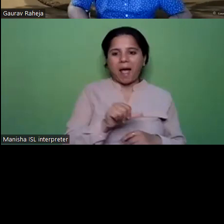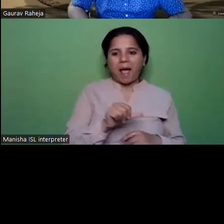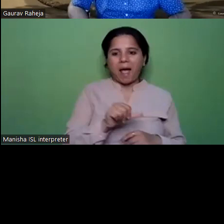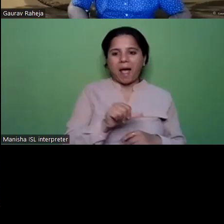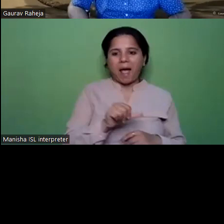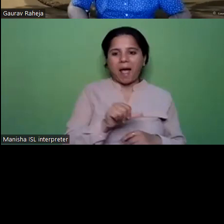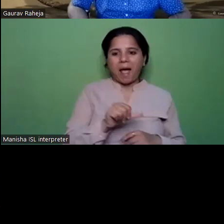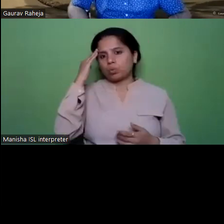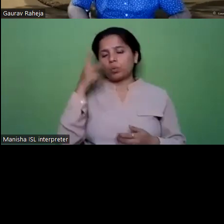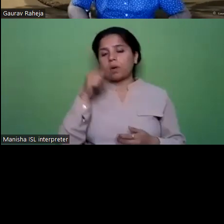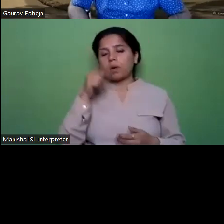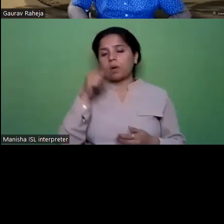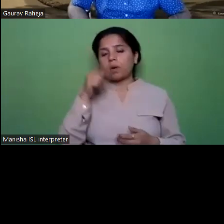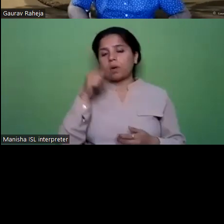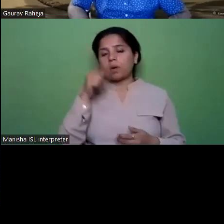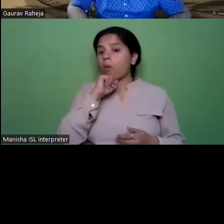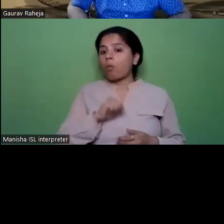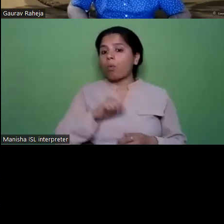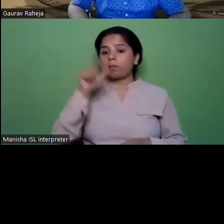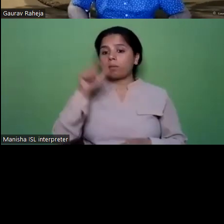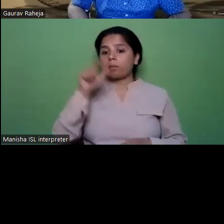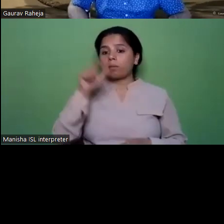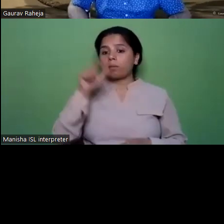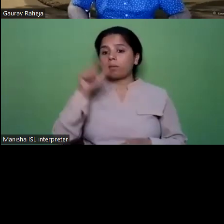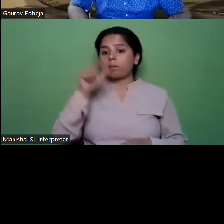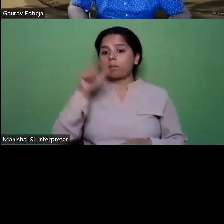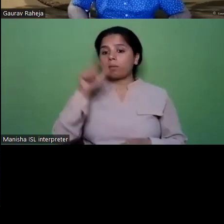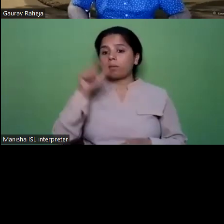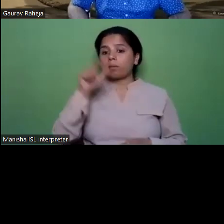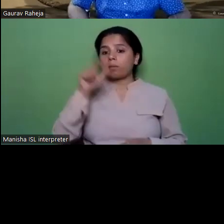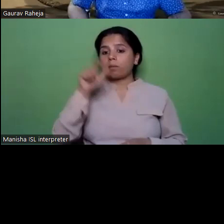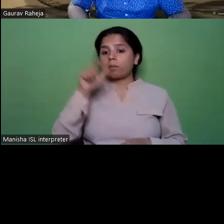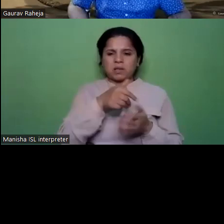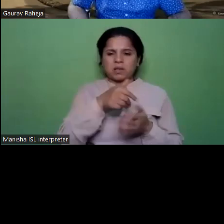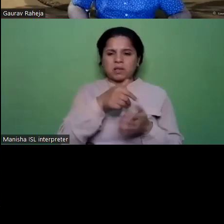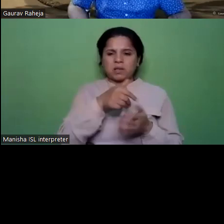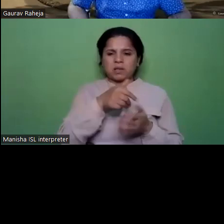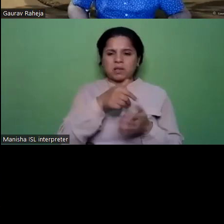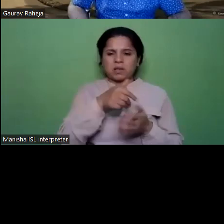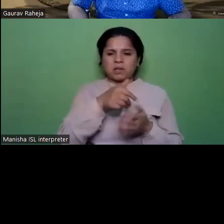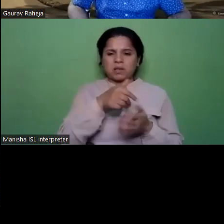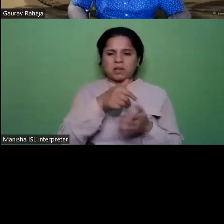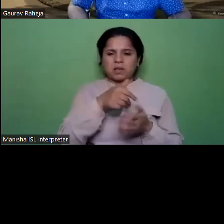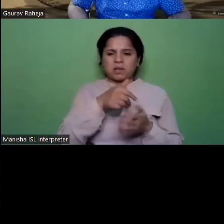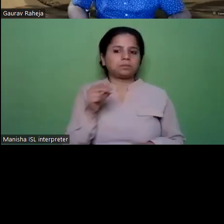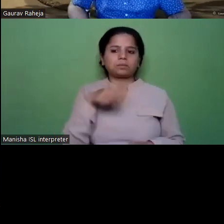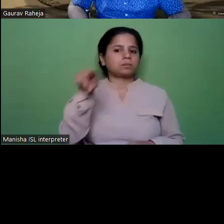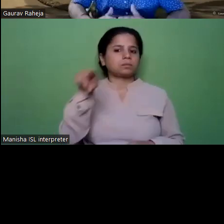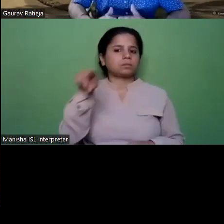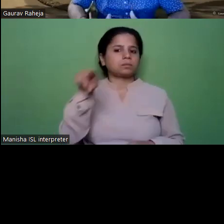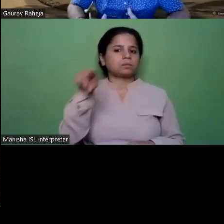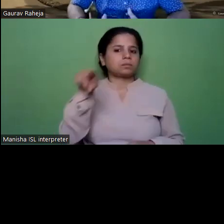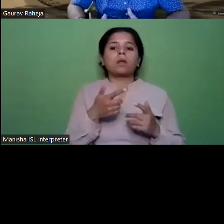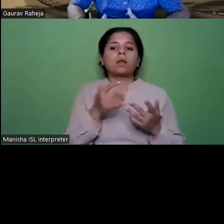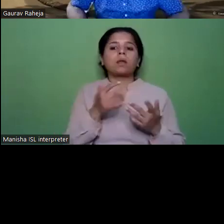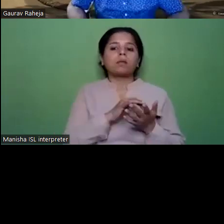cases of elderly, these smartphones are not a very good option because they do not have a tactile sense